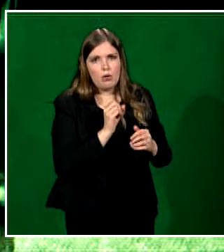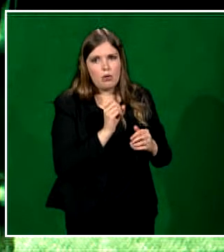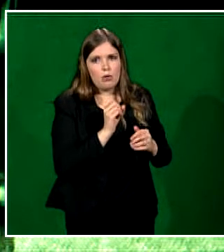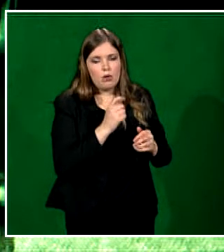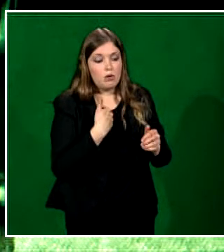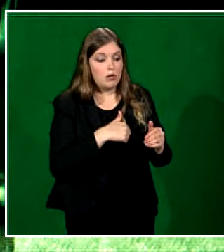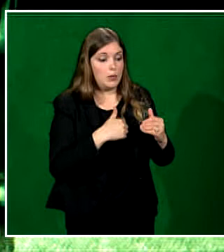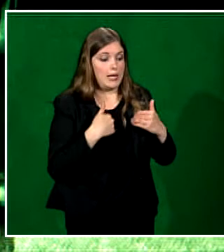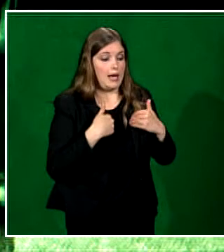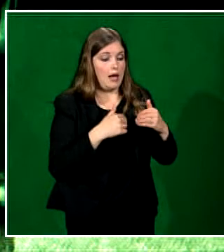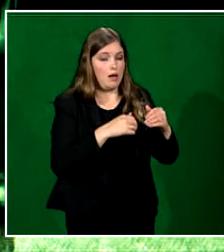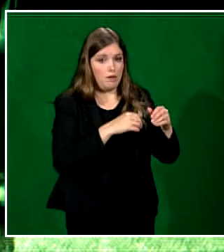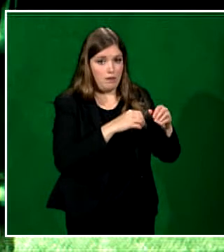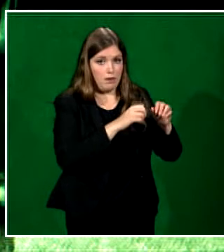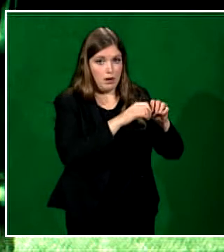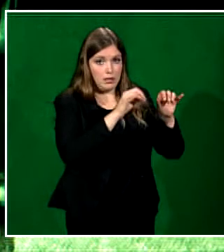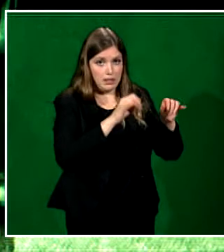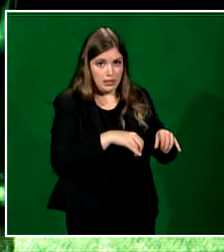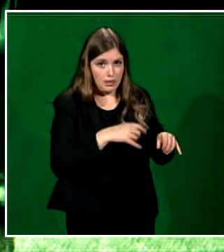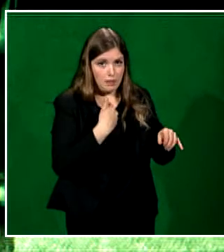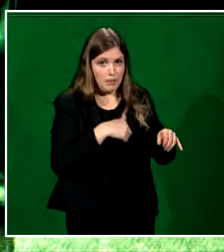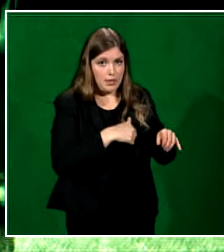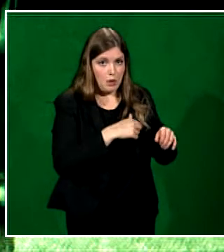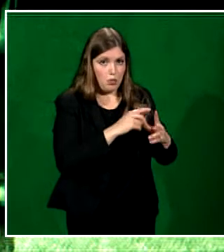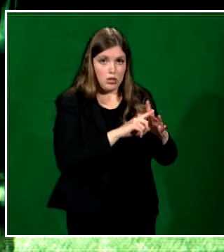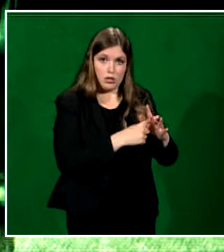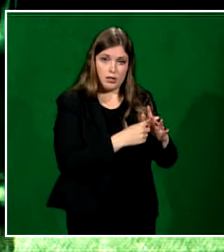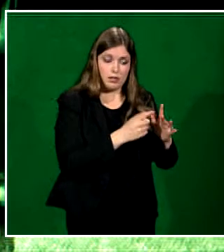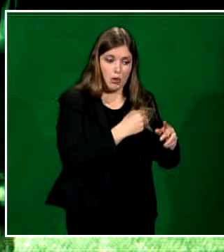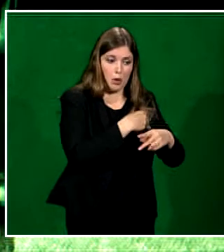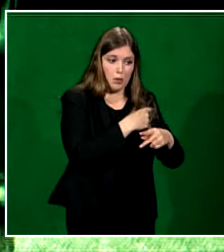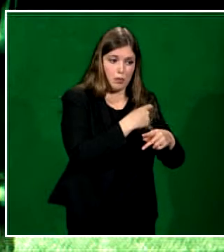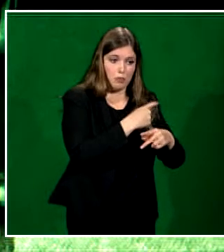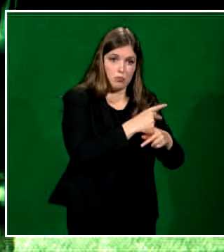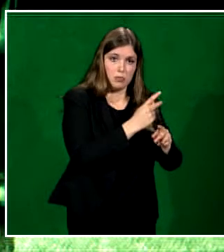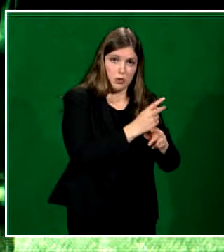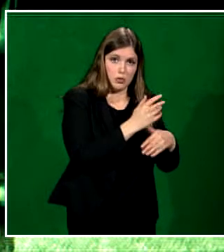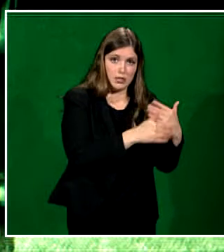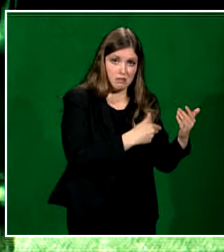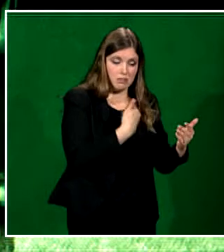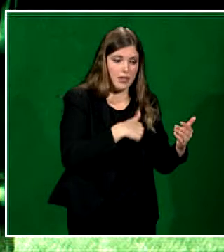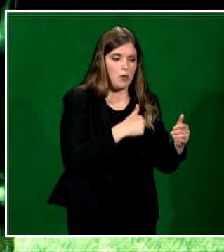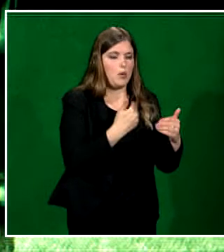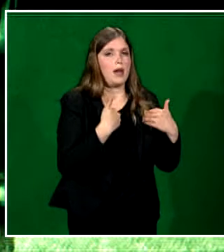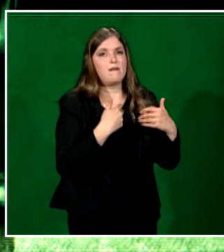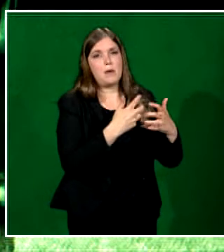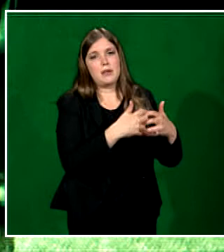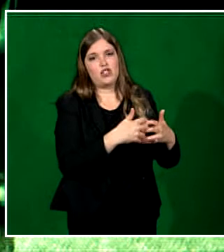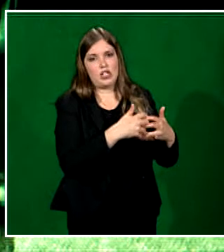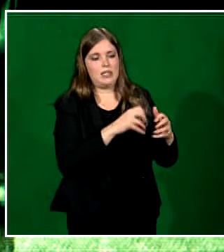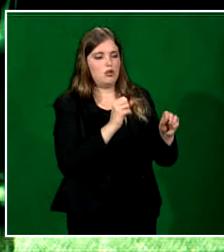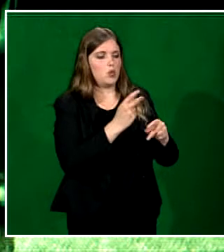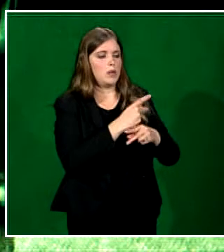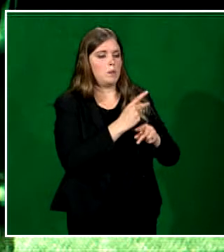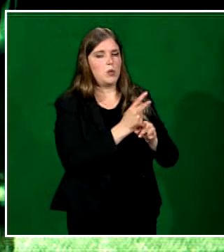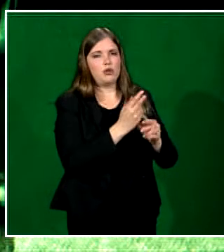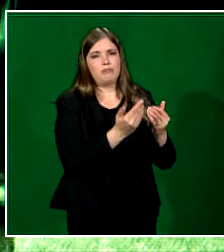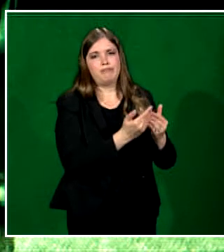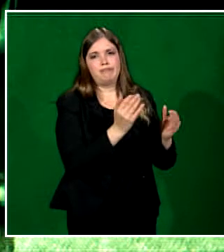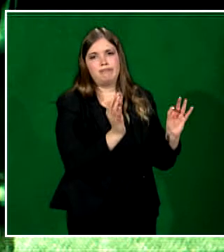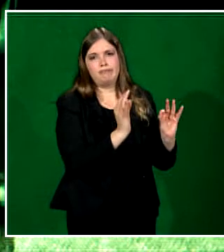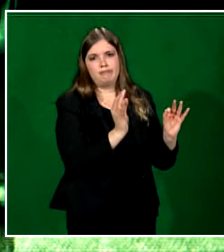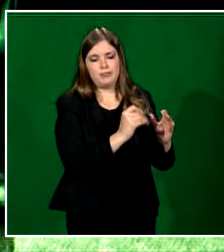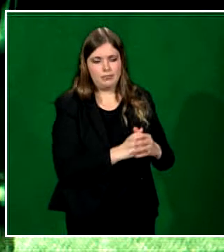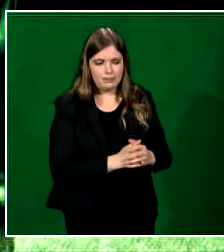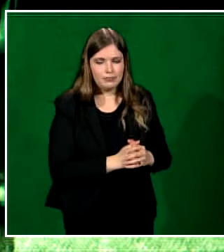system that stops people from producing this. As long as the machine can be set up somewhere else, it can be produced easily. Thank you.